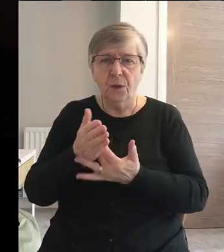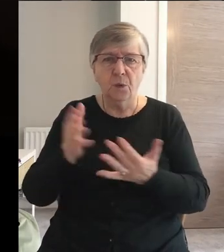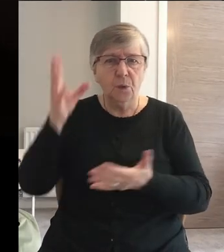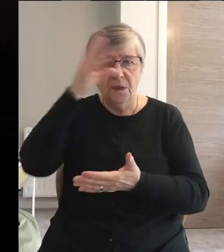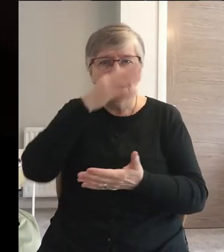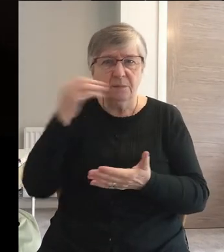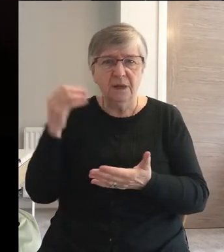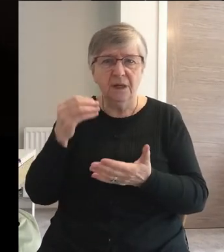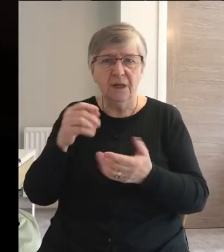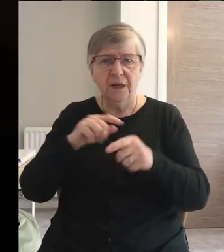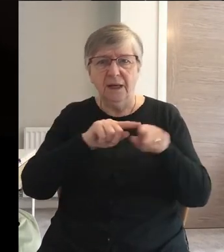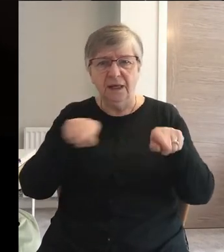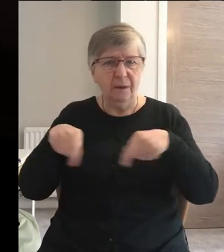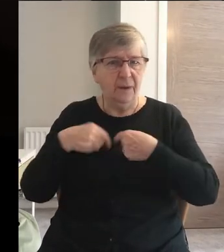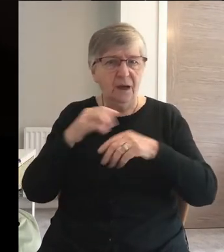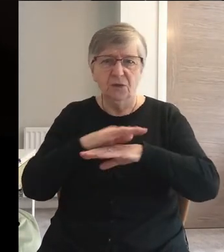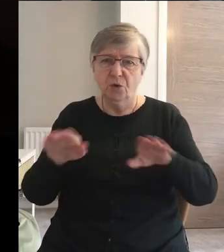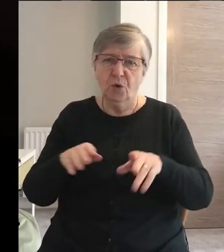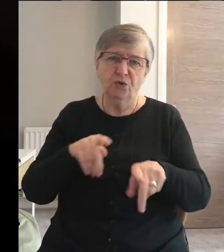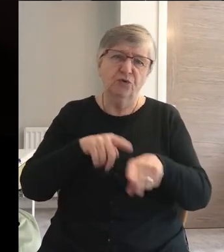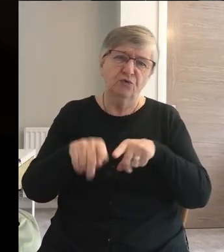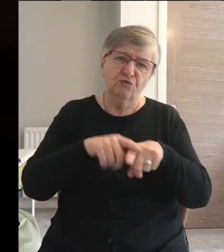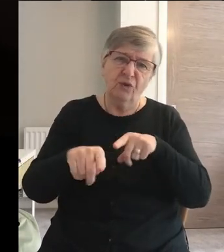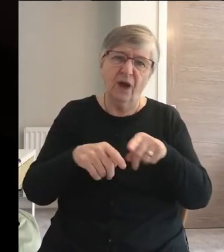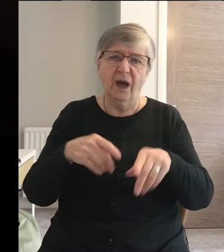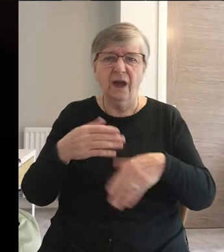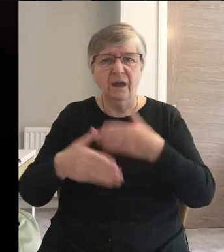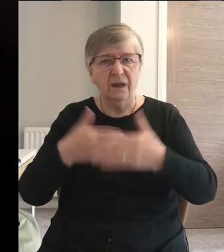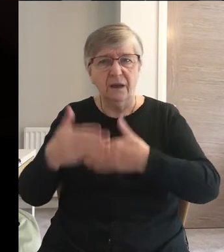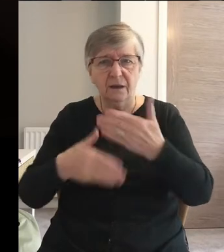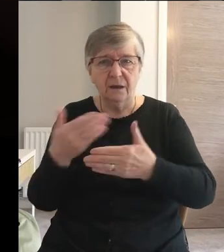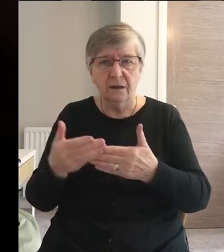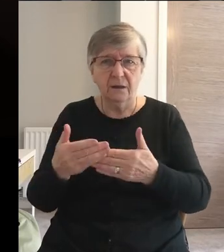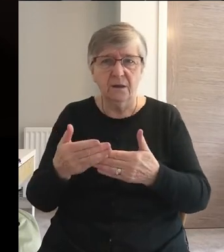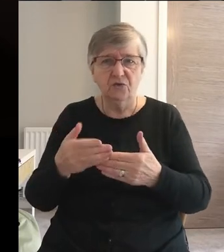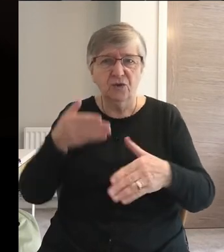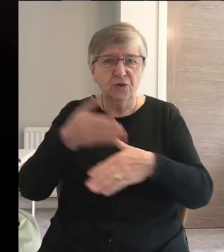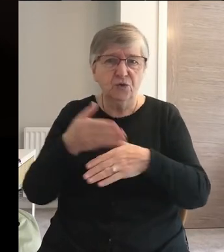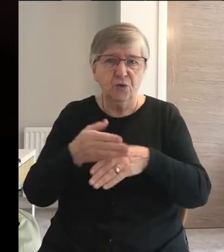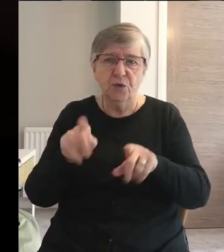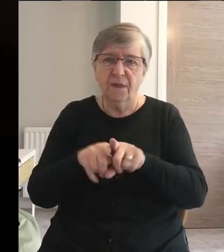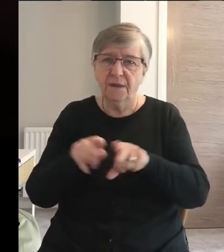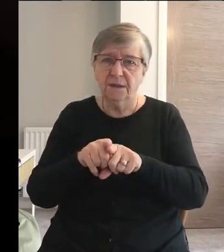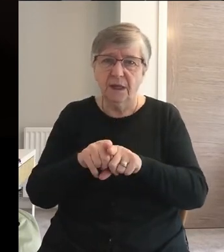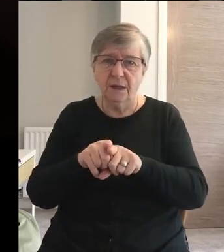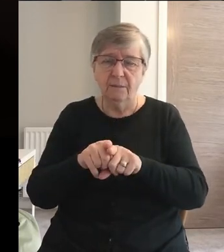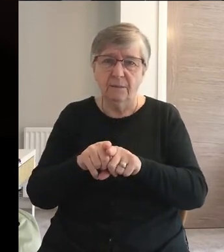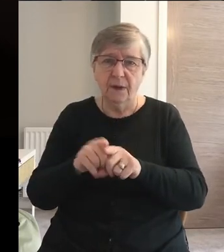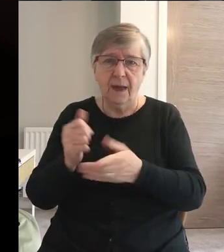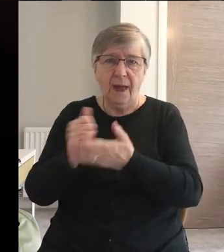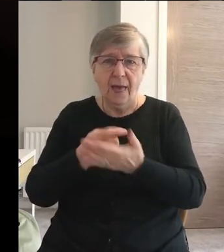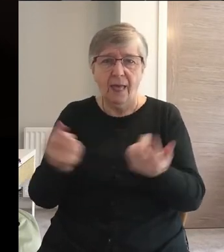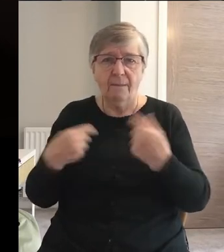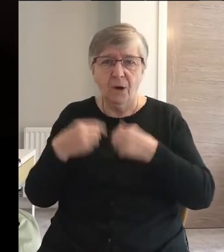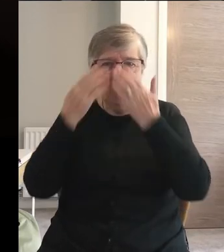from dry routine. Keep us from going through the motions, and may our worship live.